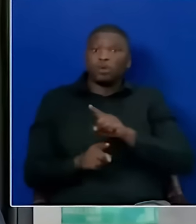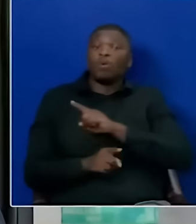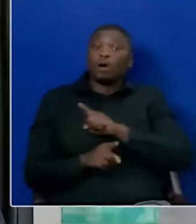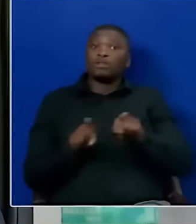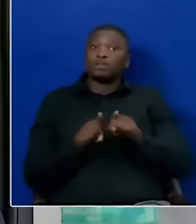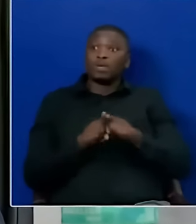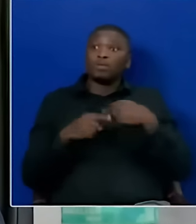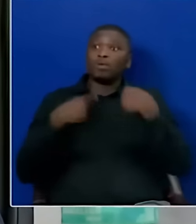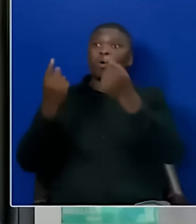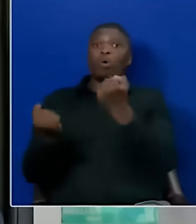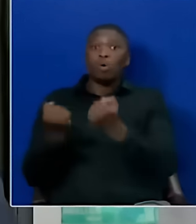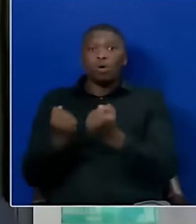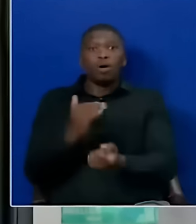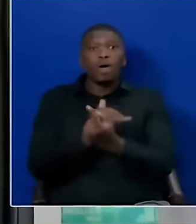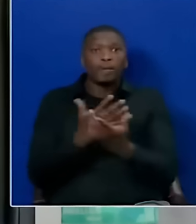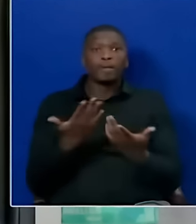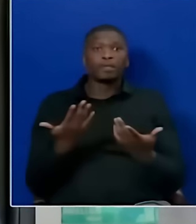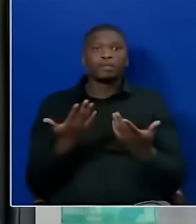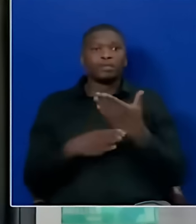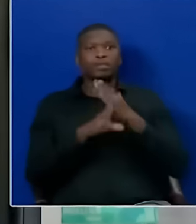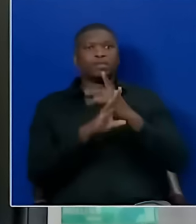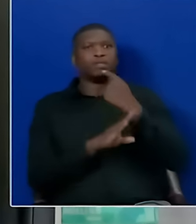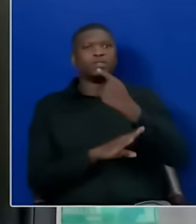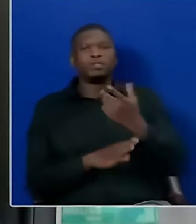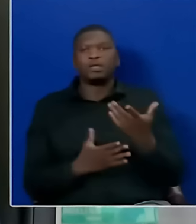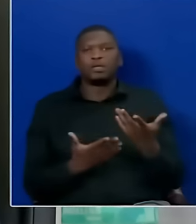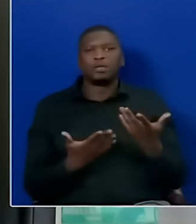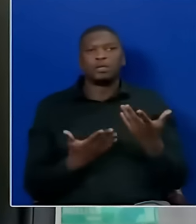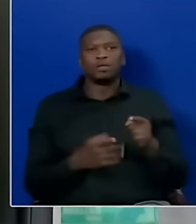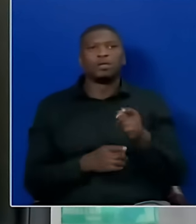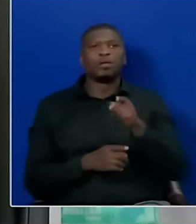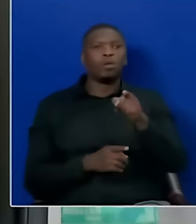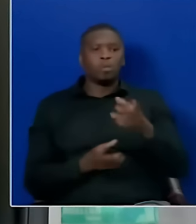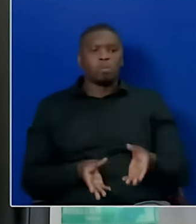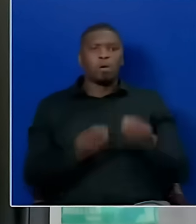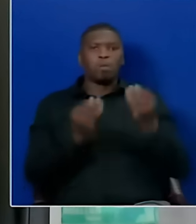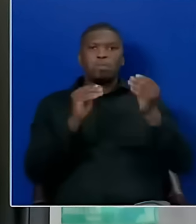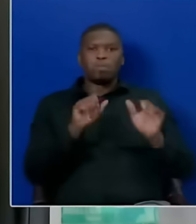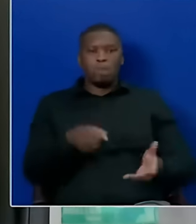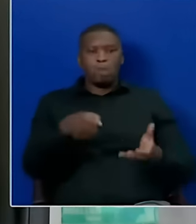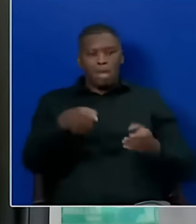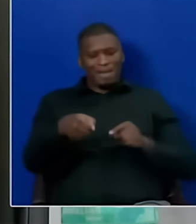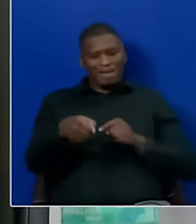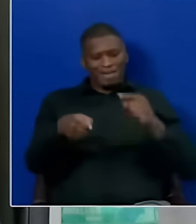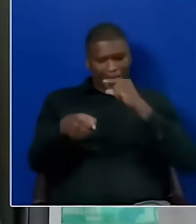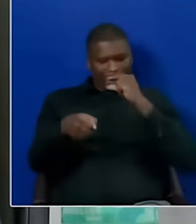the defense will say the bag that you received was marked this inter